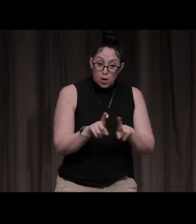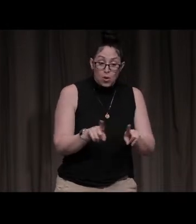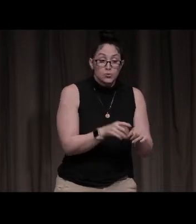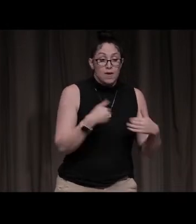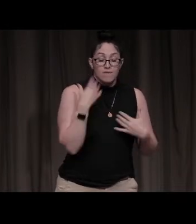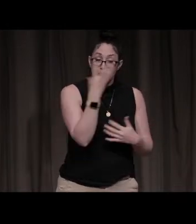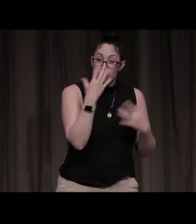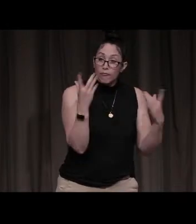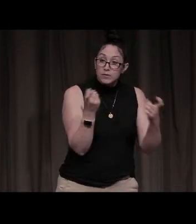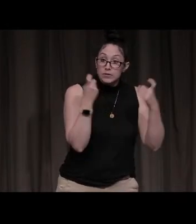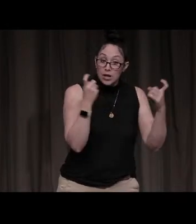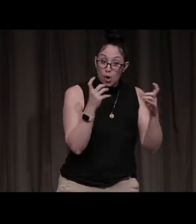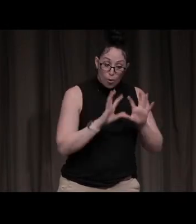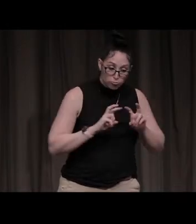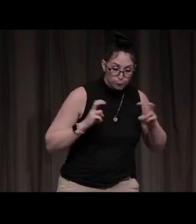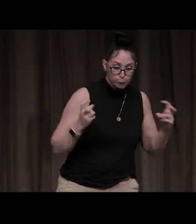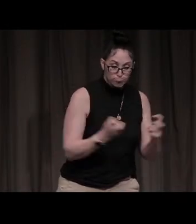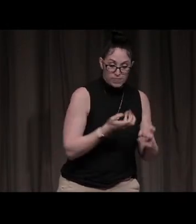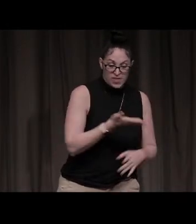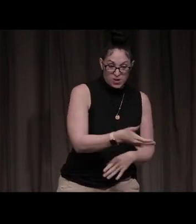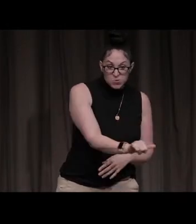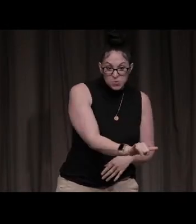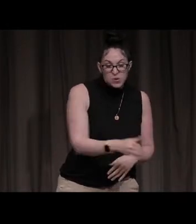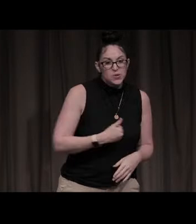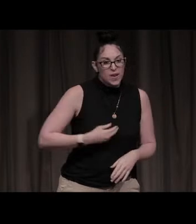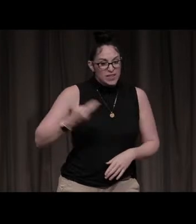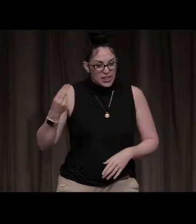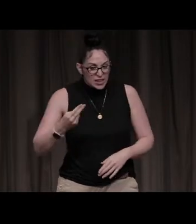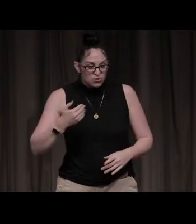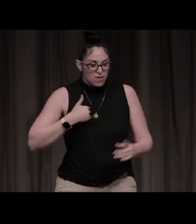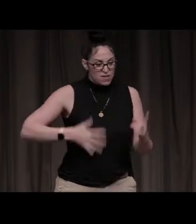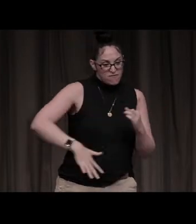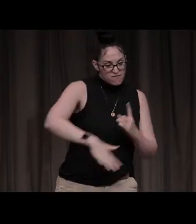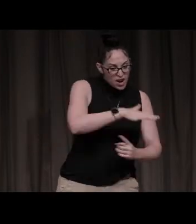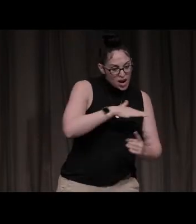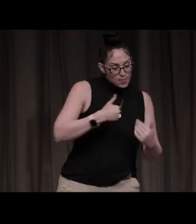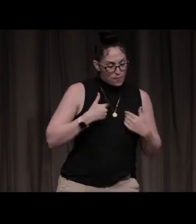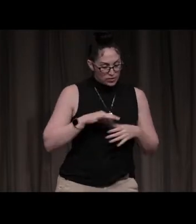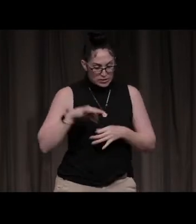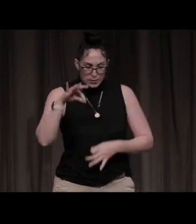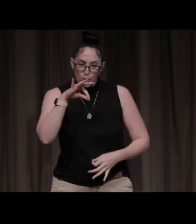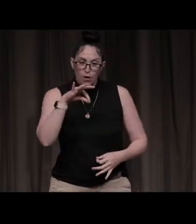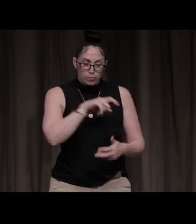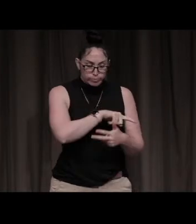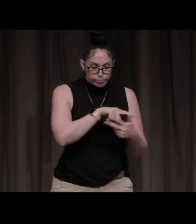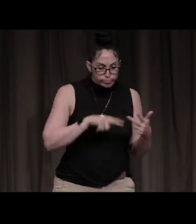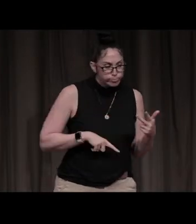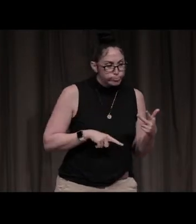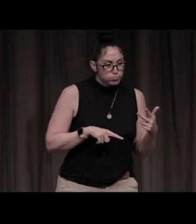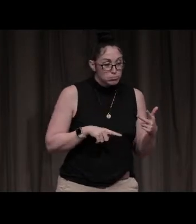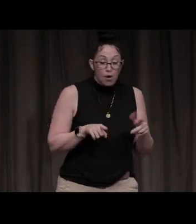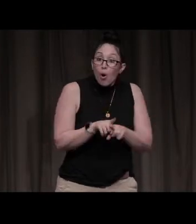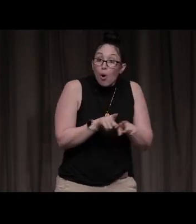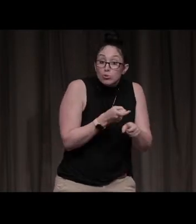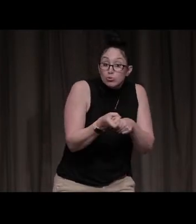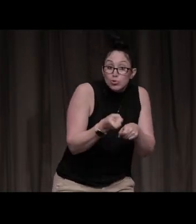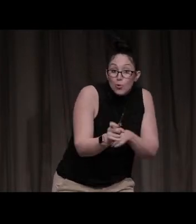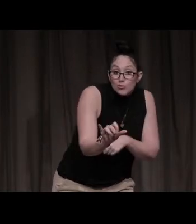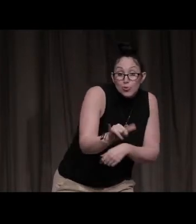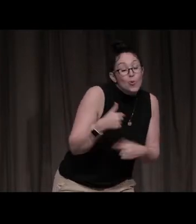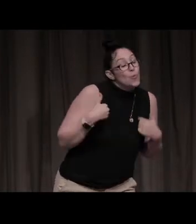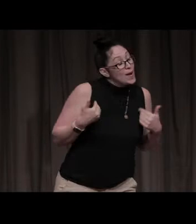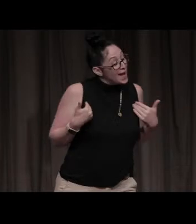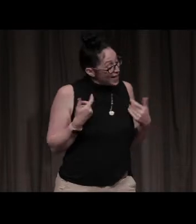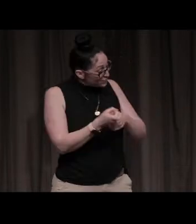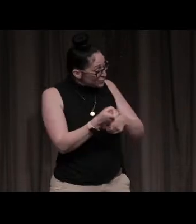over there too. So I think you got history, you got the environment, you got the spirit, but also like you have jokes. We got